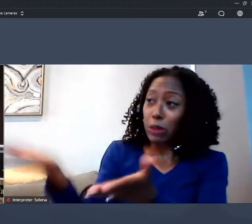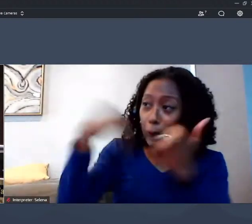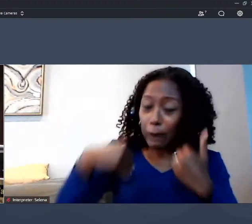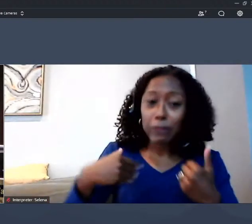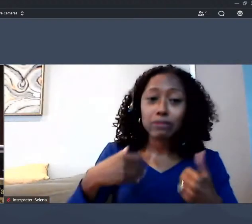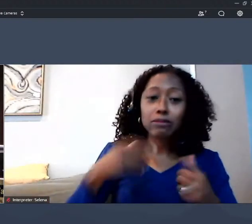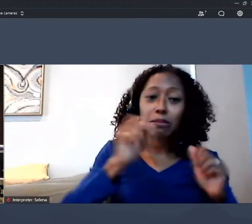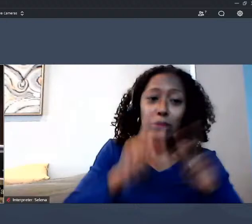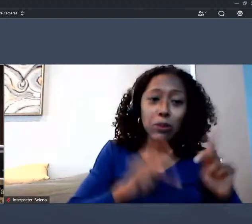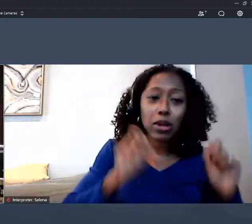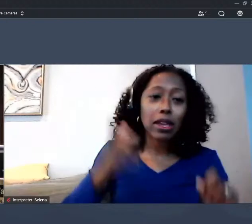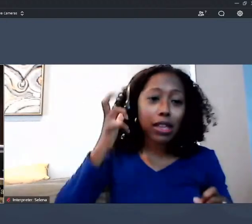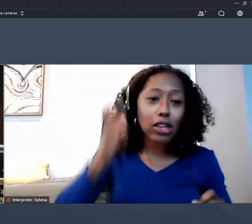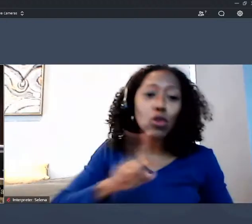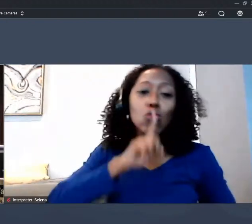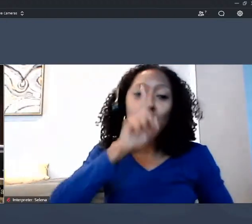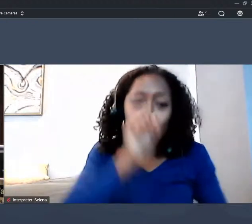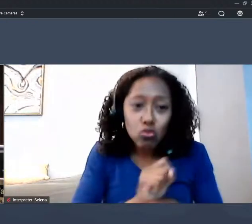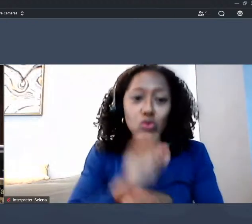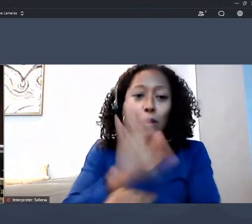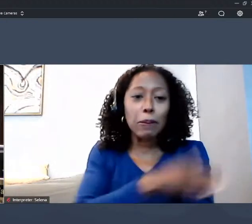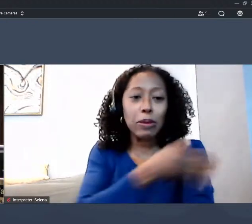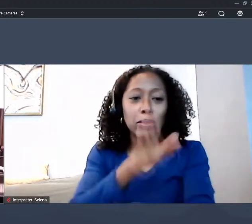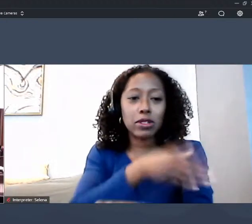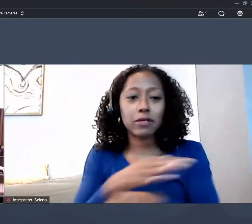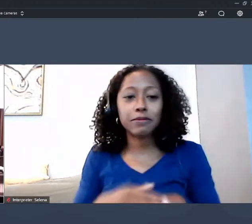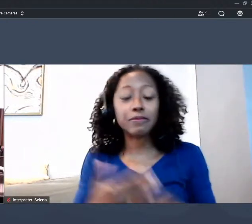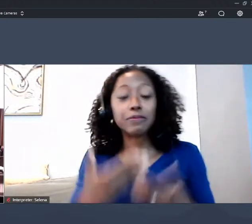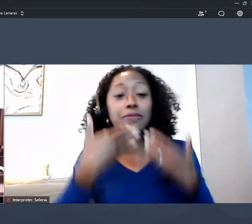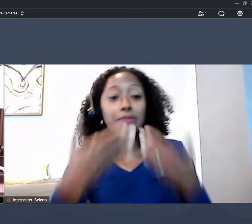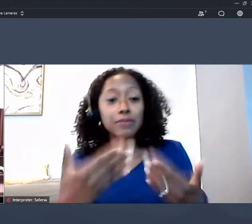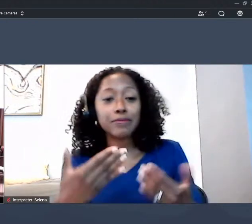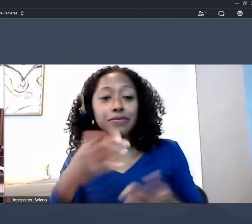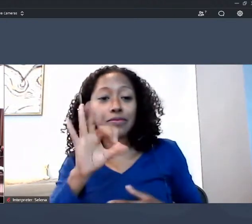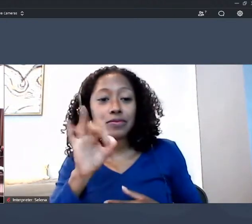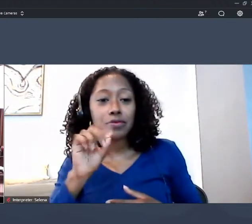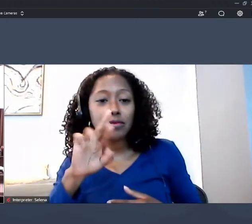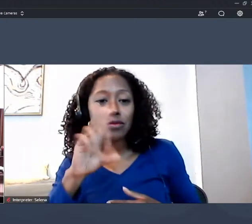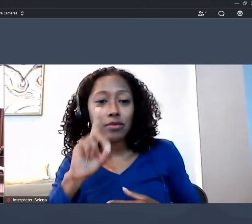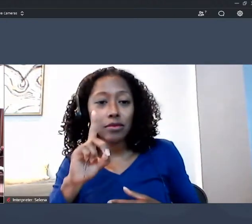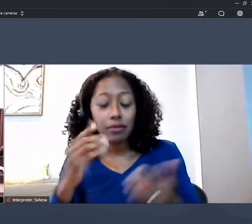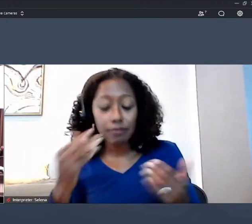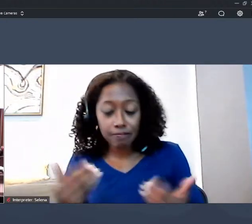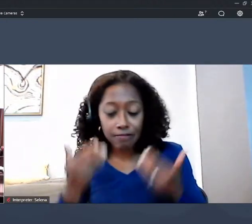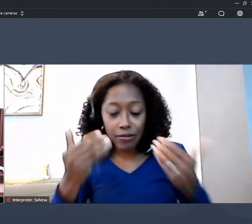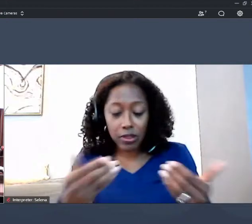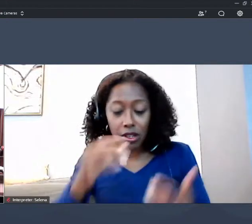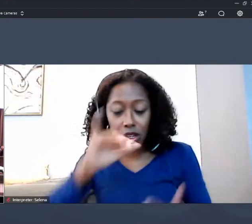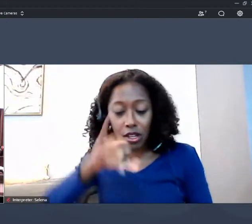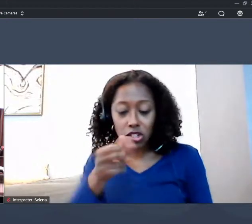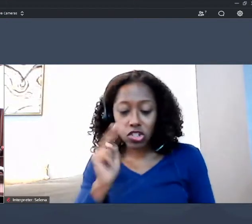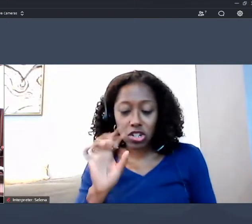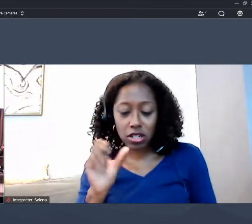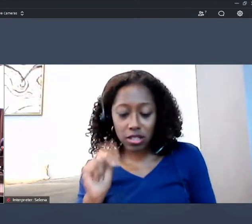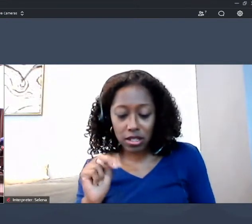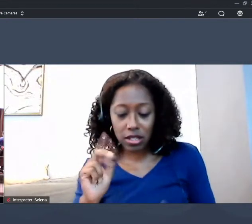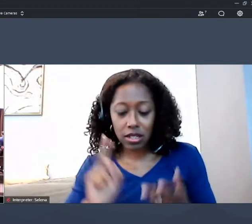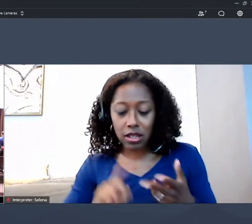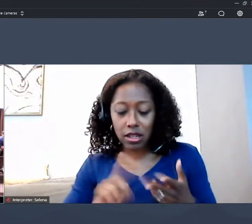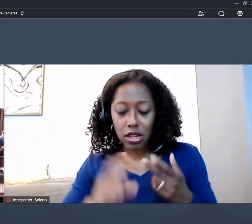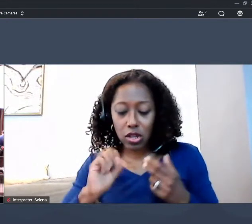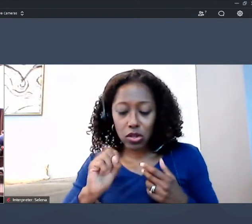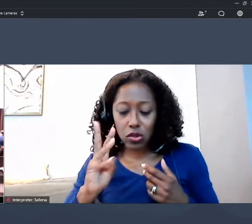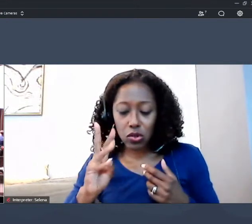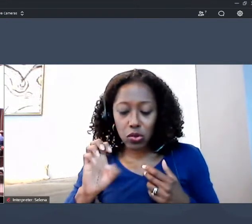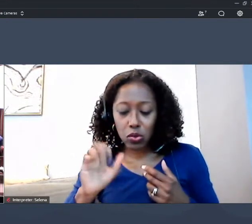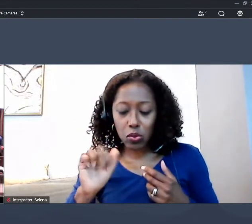you. All right, thank you very much, Councilman Ford. It was moved by Council Lady Johnson, second by Council Lady Swearingen. Seeing no members in the queue, why don't we just